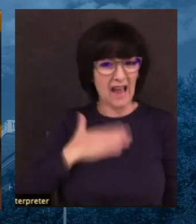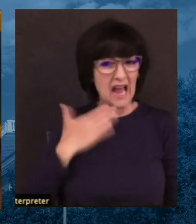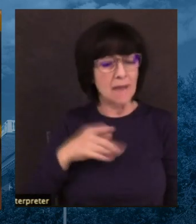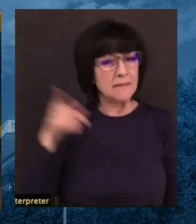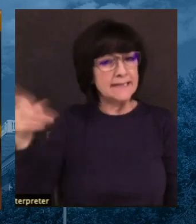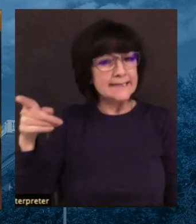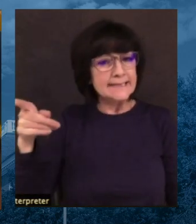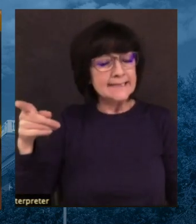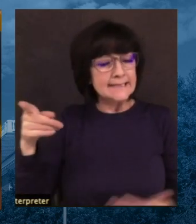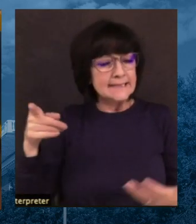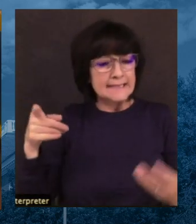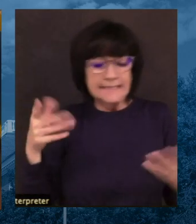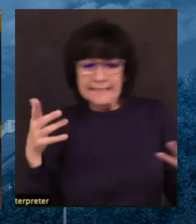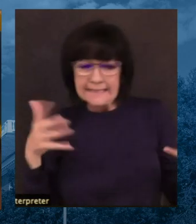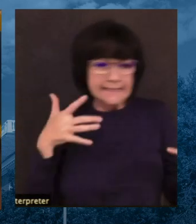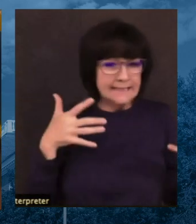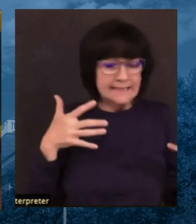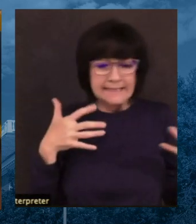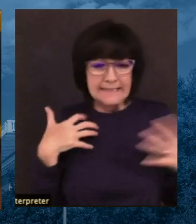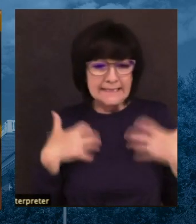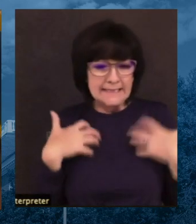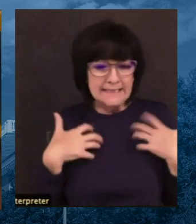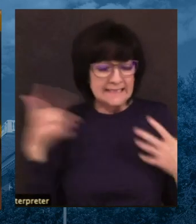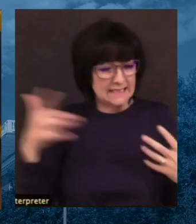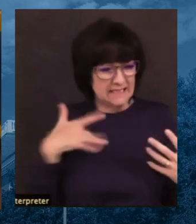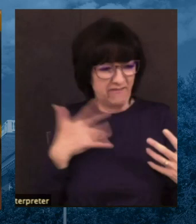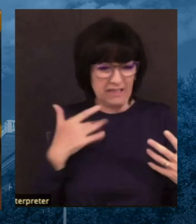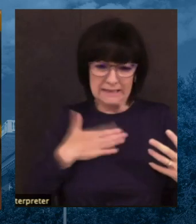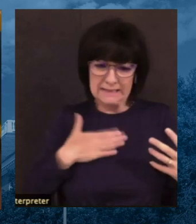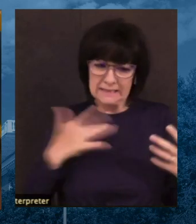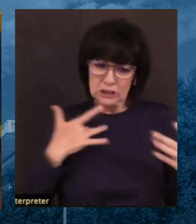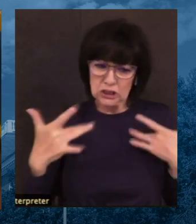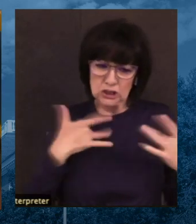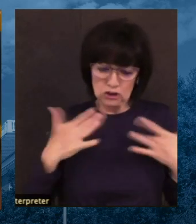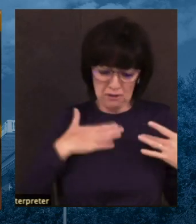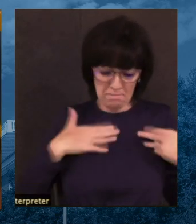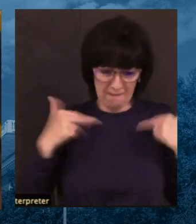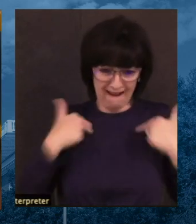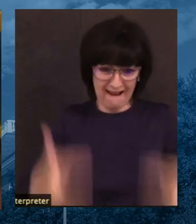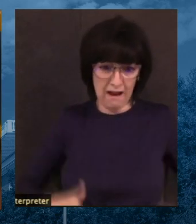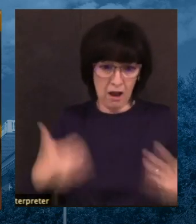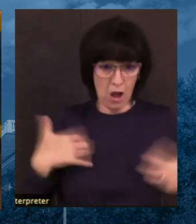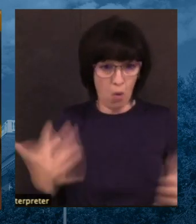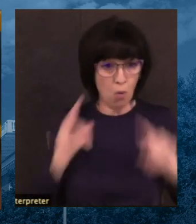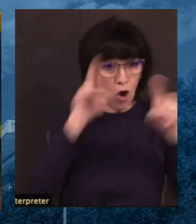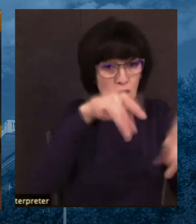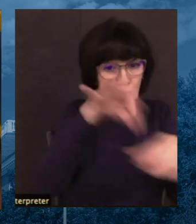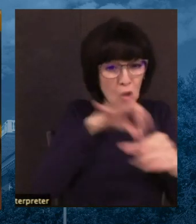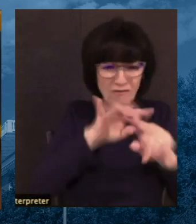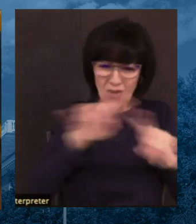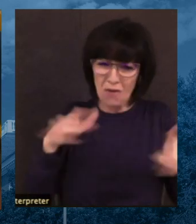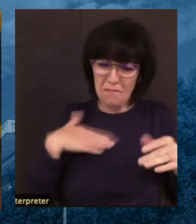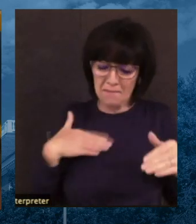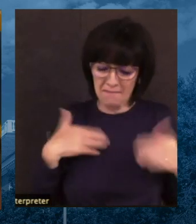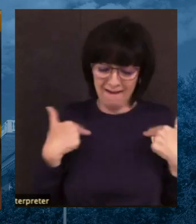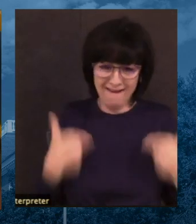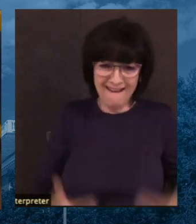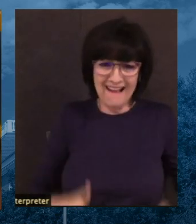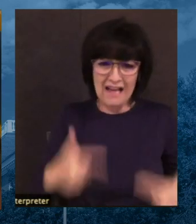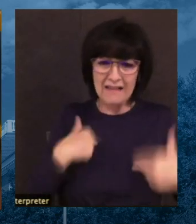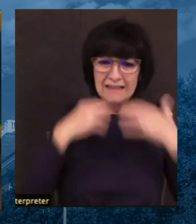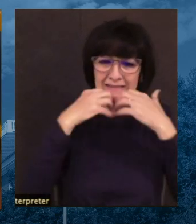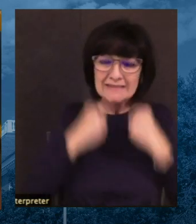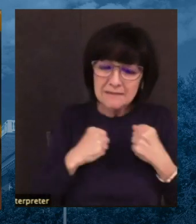comes before anything else. And he was very appreciative that you, Representative Longhurst, and others have taken